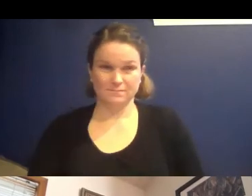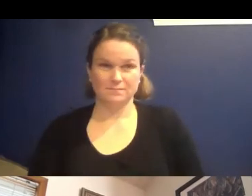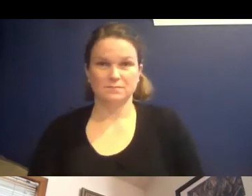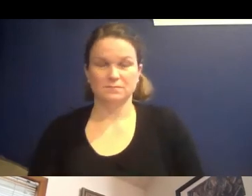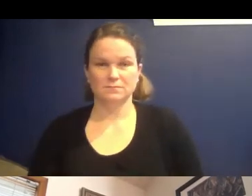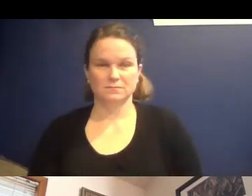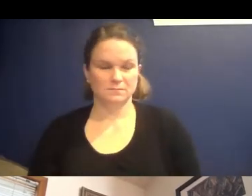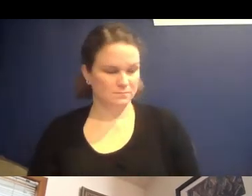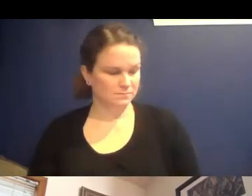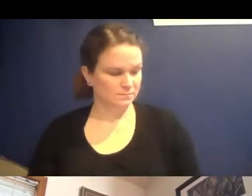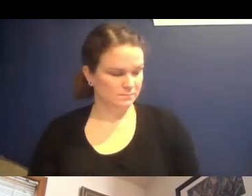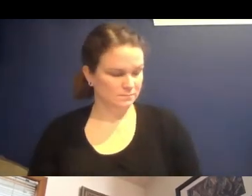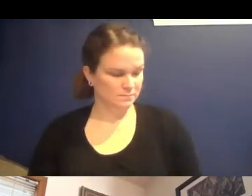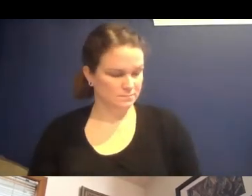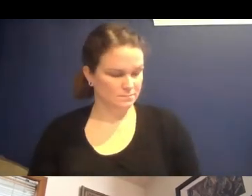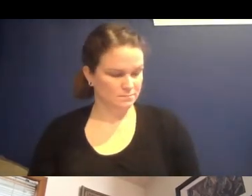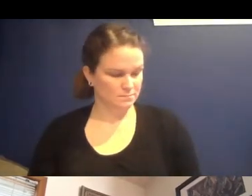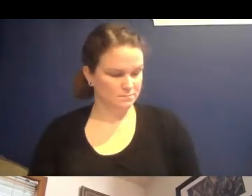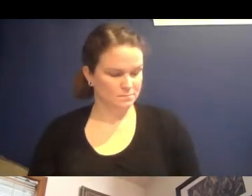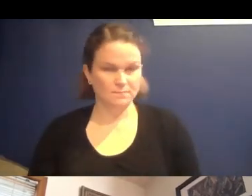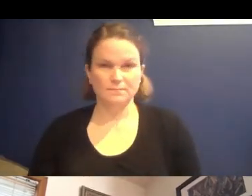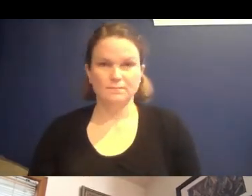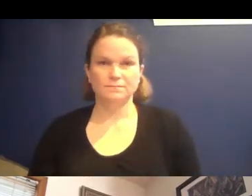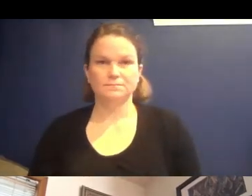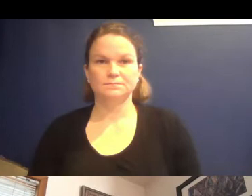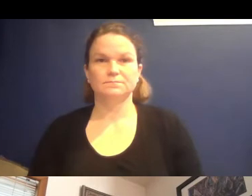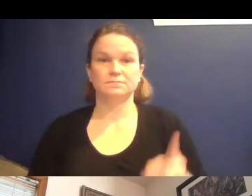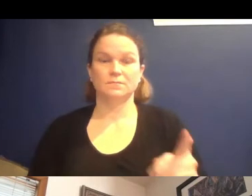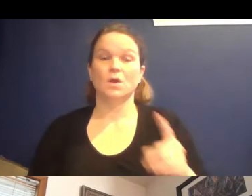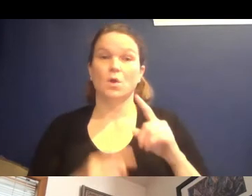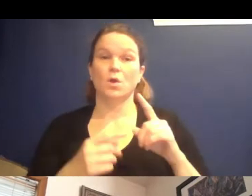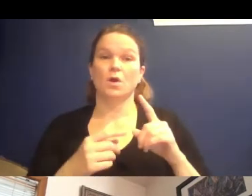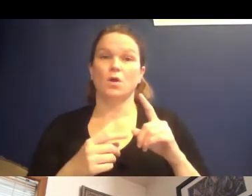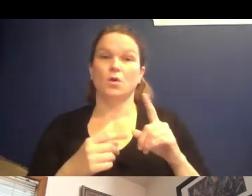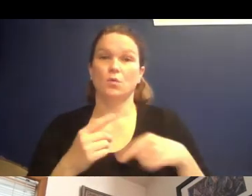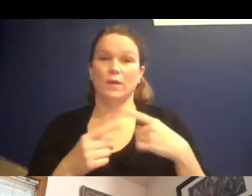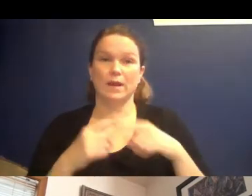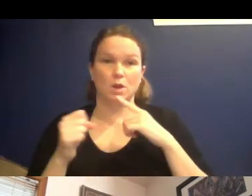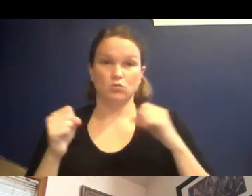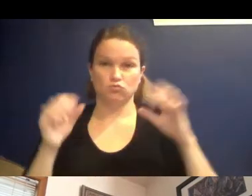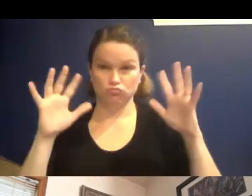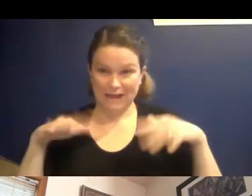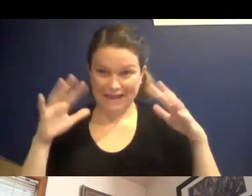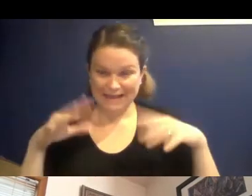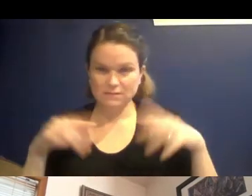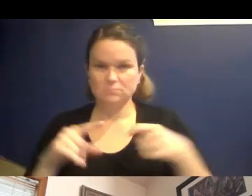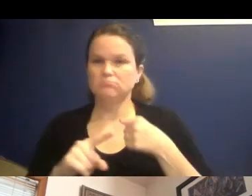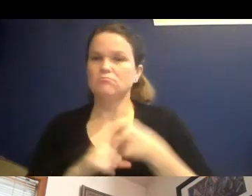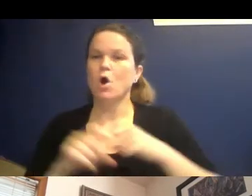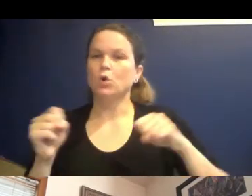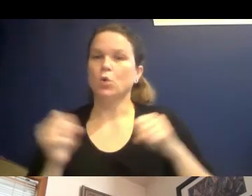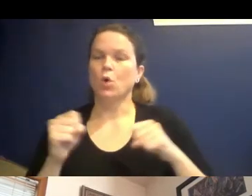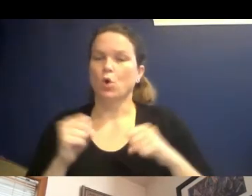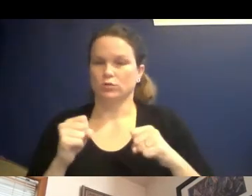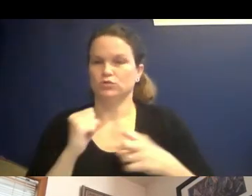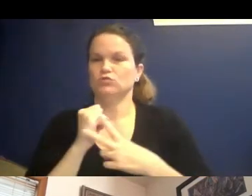All right, this is just a copy of winter rains and cold temperatures. Cold stratify the seeds and allowing them to merge in mid-May when